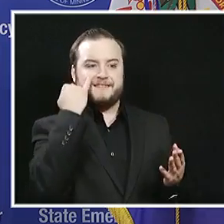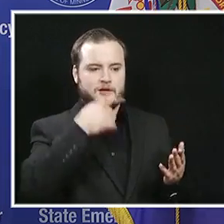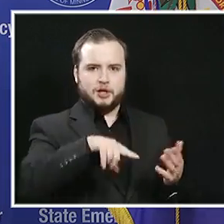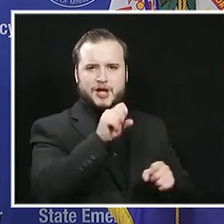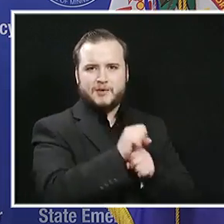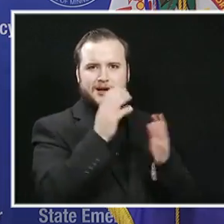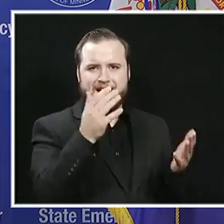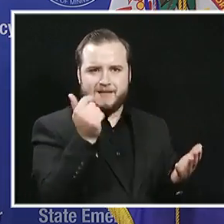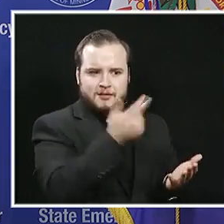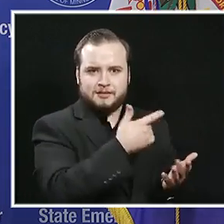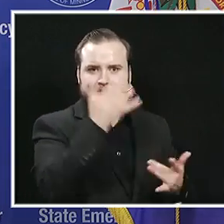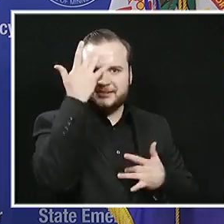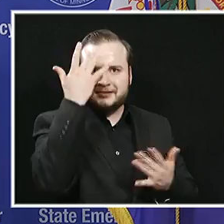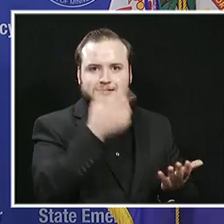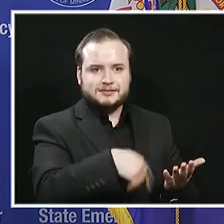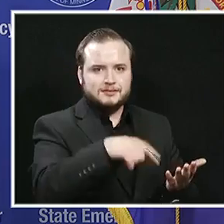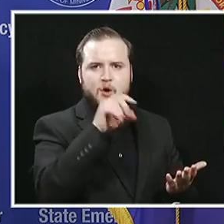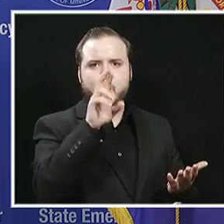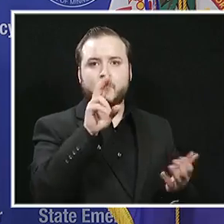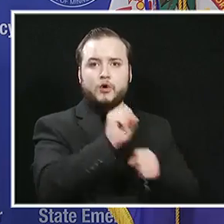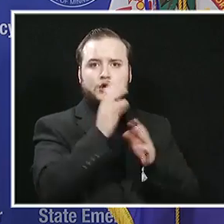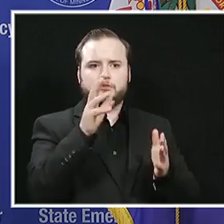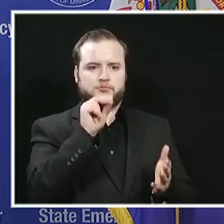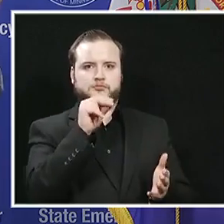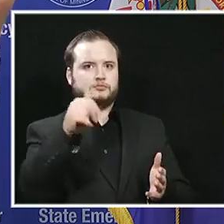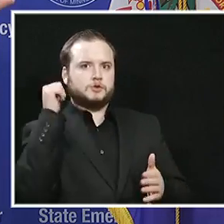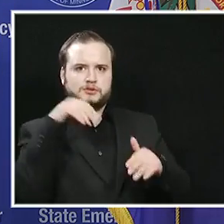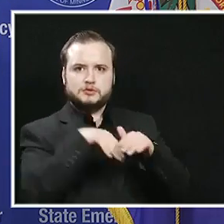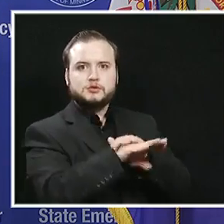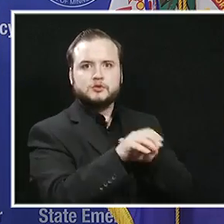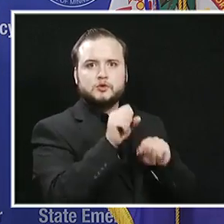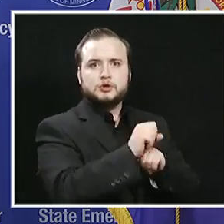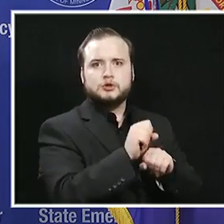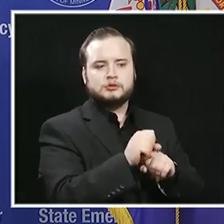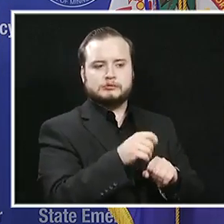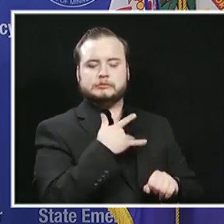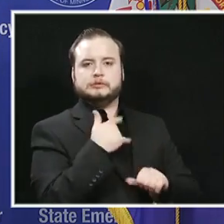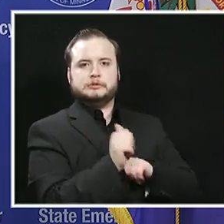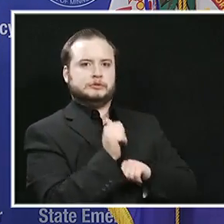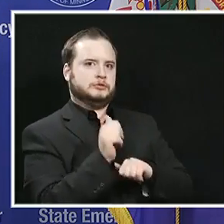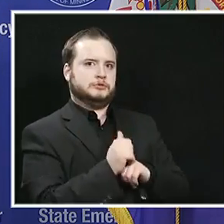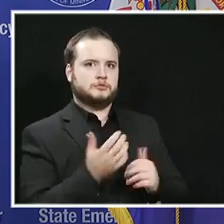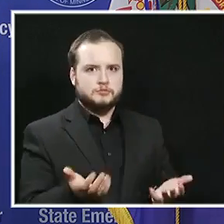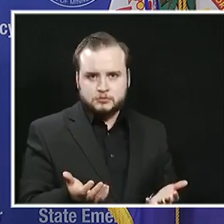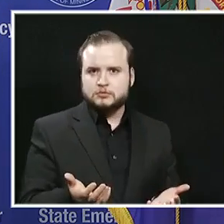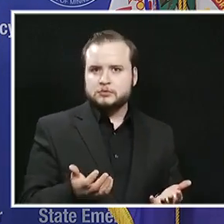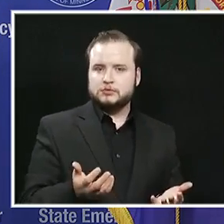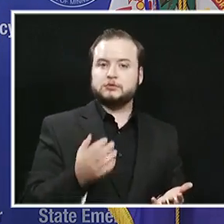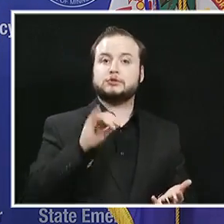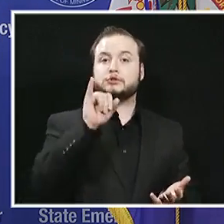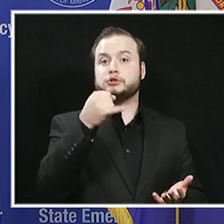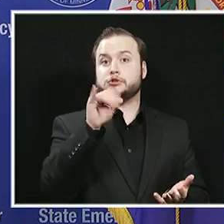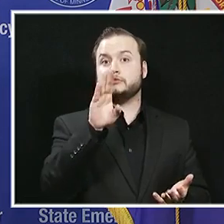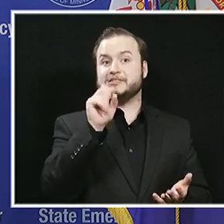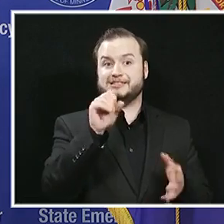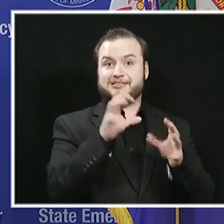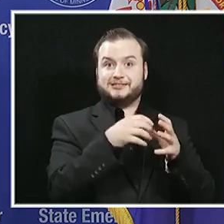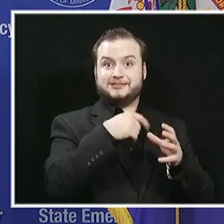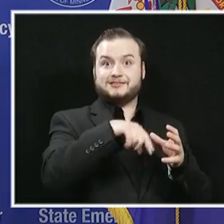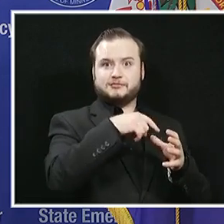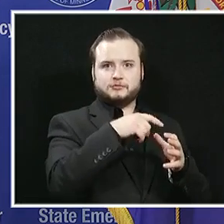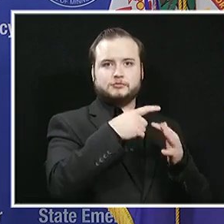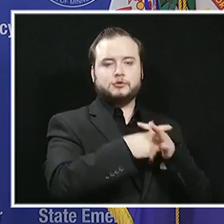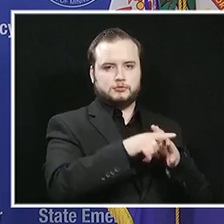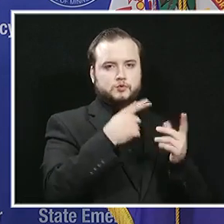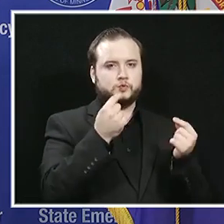it's too dangerous, they won't do that. I think what you're seeing in JBS is the entire community coming around that. And there is a workforce of team of really smart people,